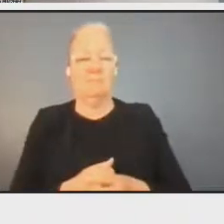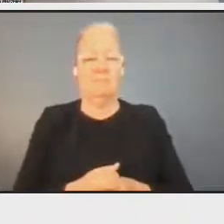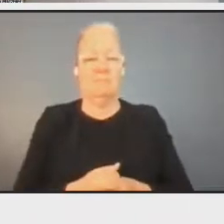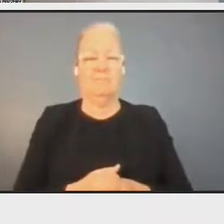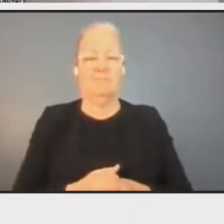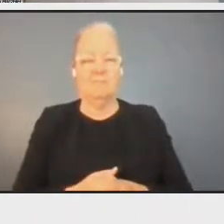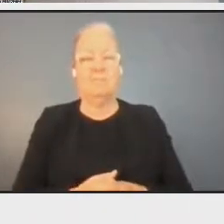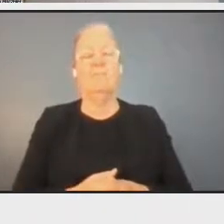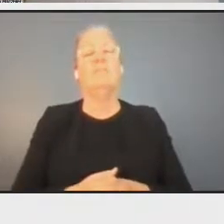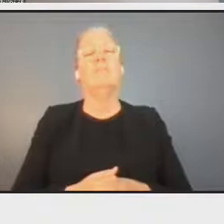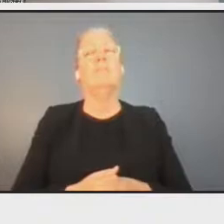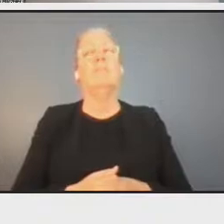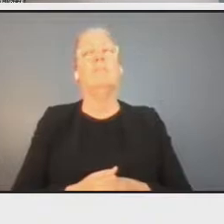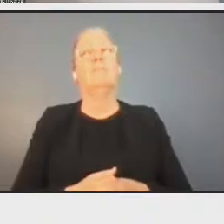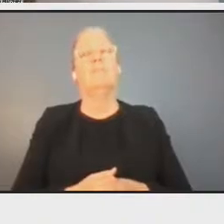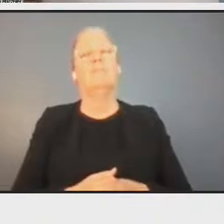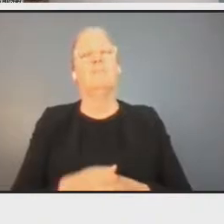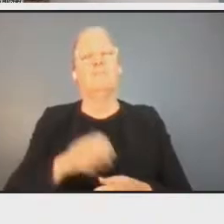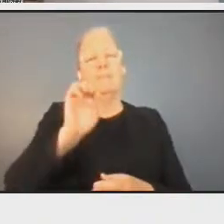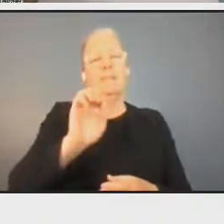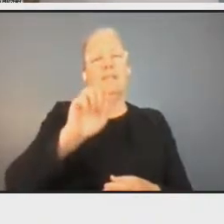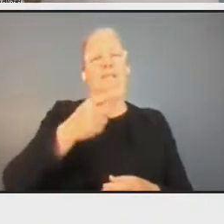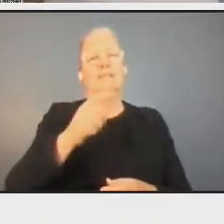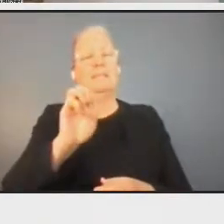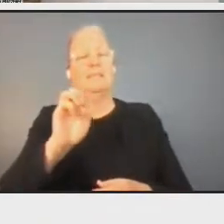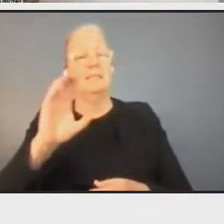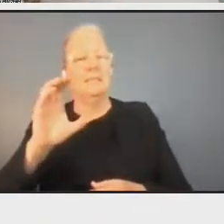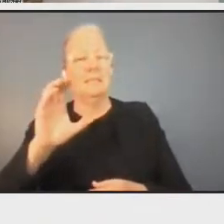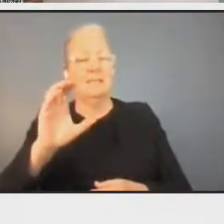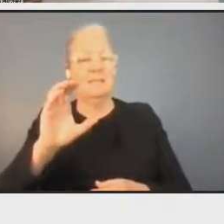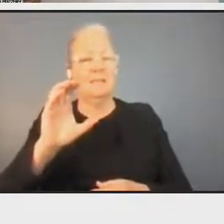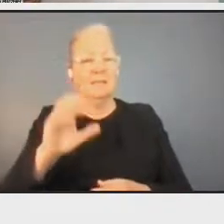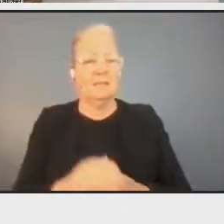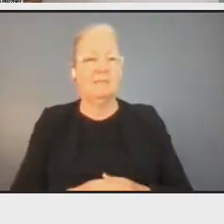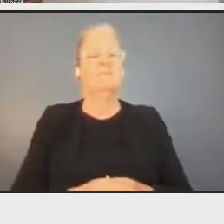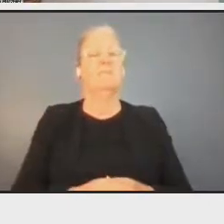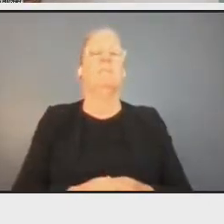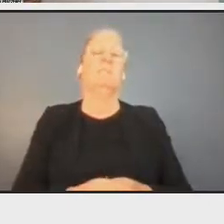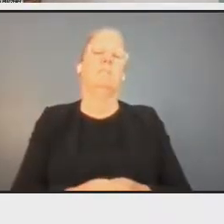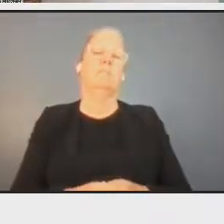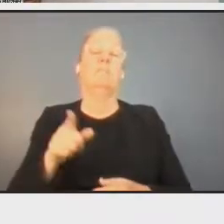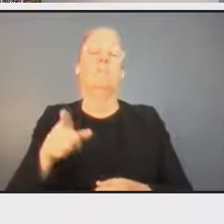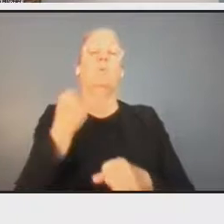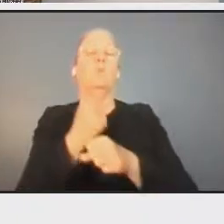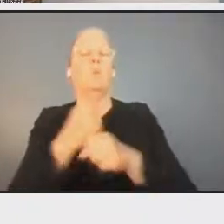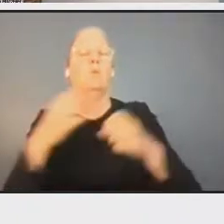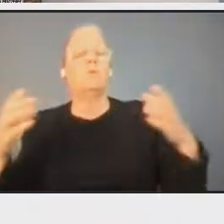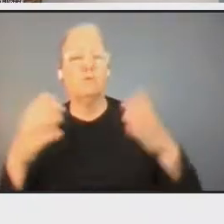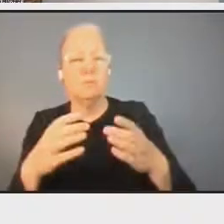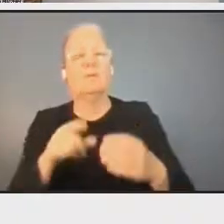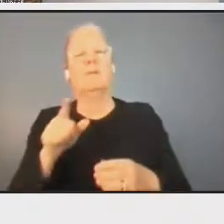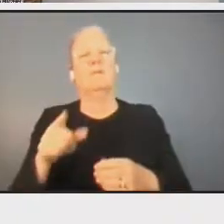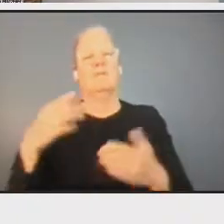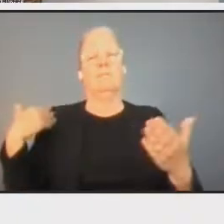Executive Secretary of the CBD Open-Ended Working Group for the